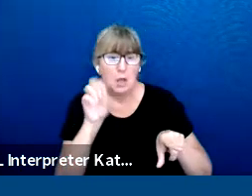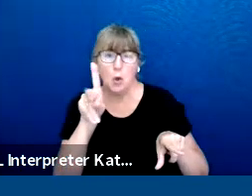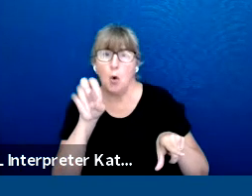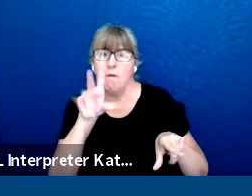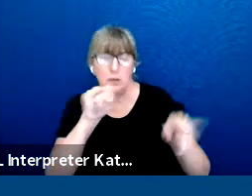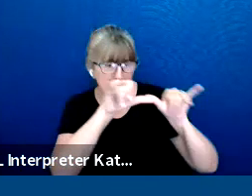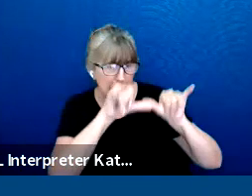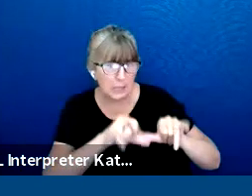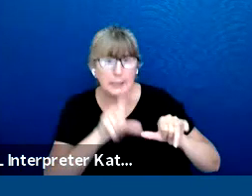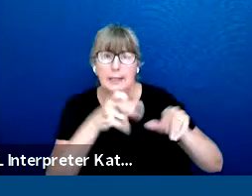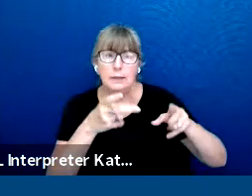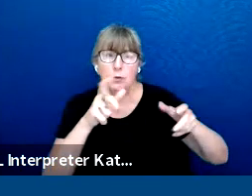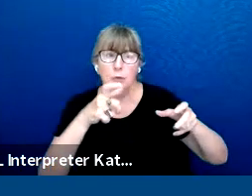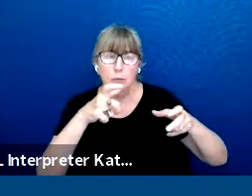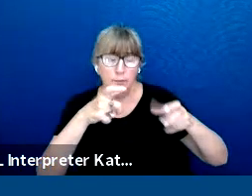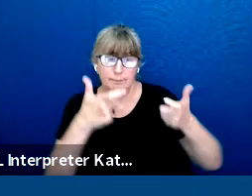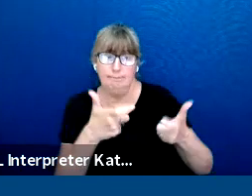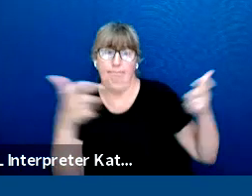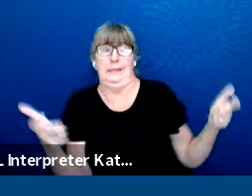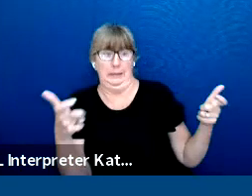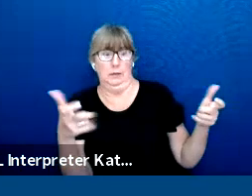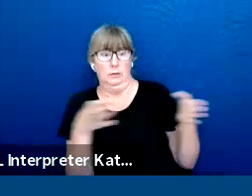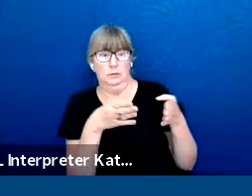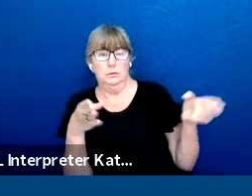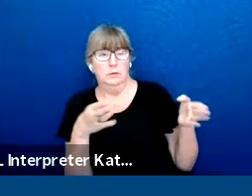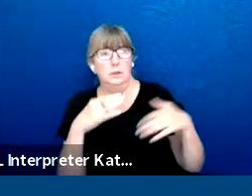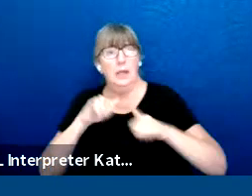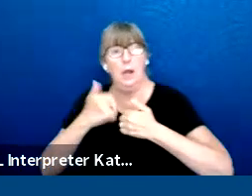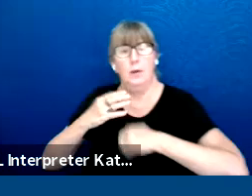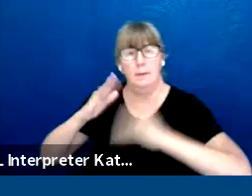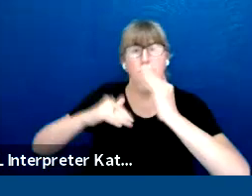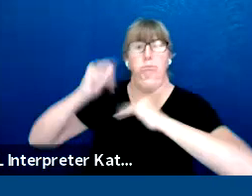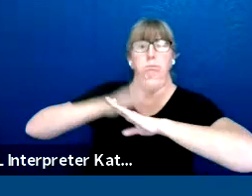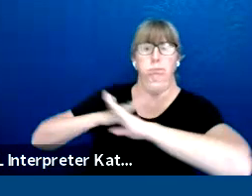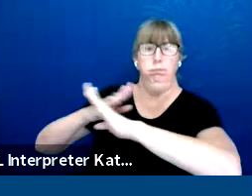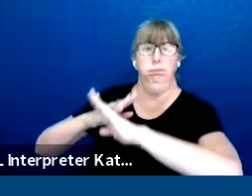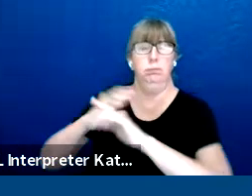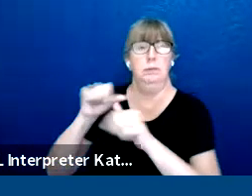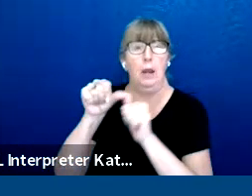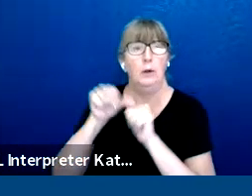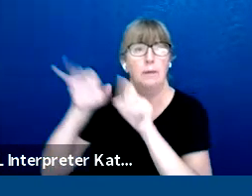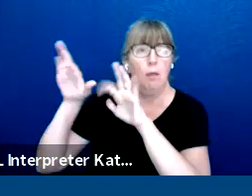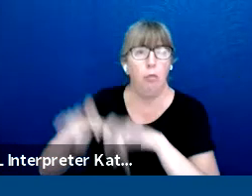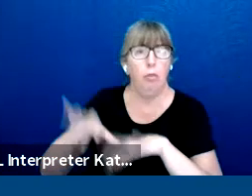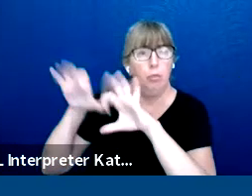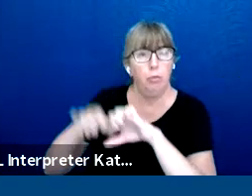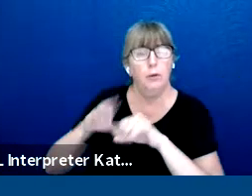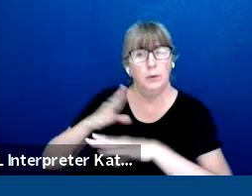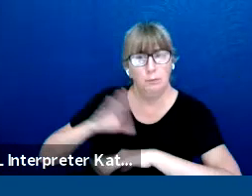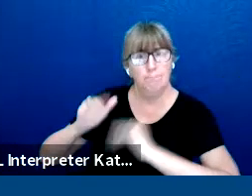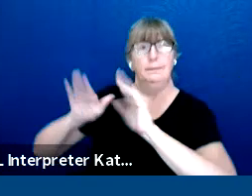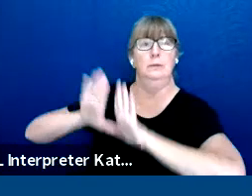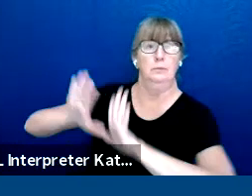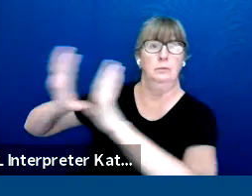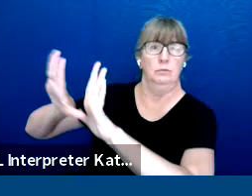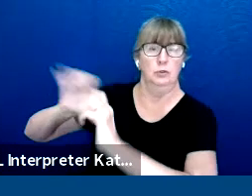increase the culvert size, and how can they shore up areas that might have some erosion for roads. They will be putting